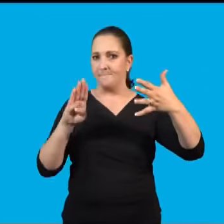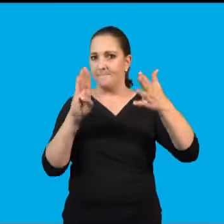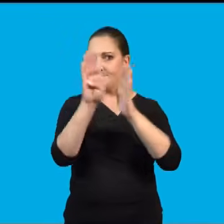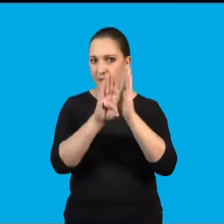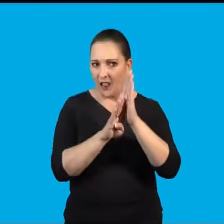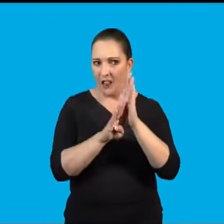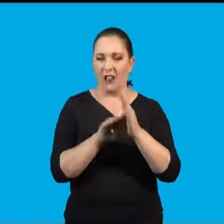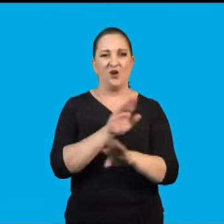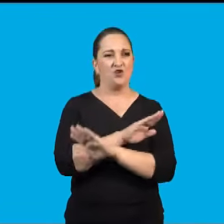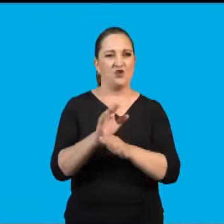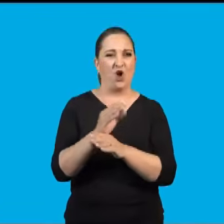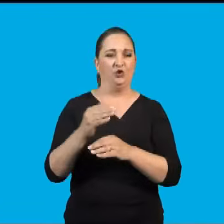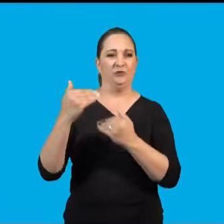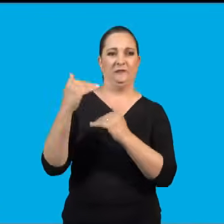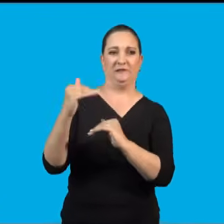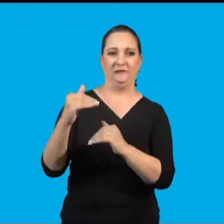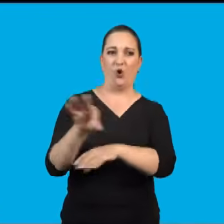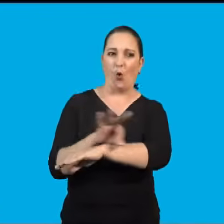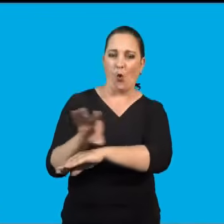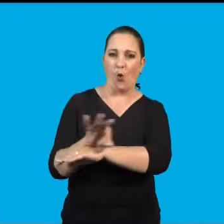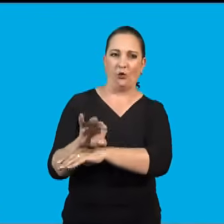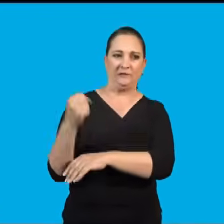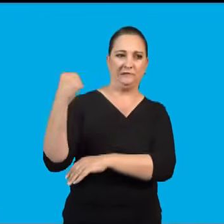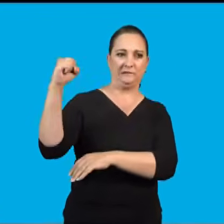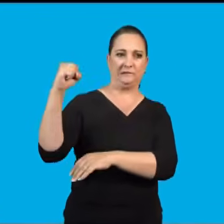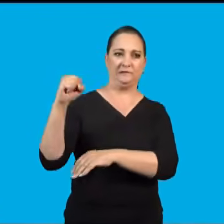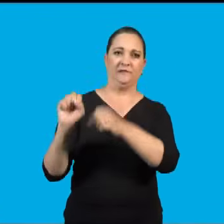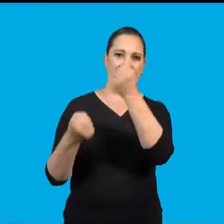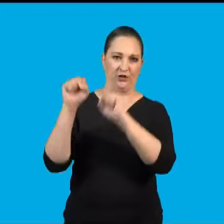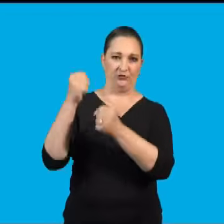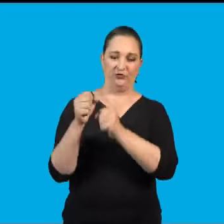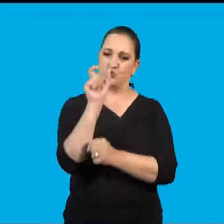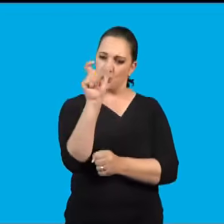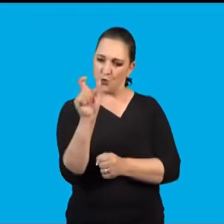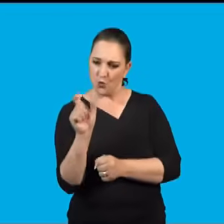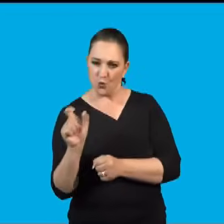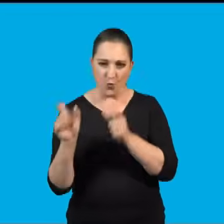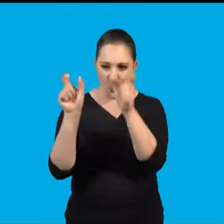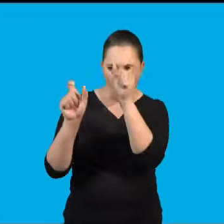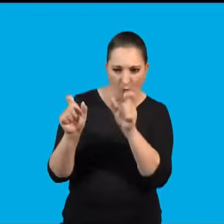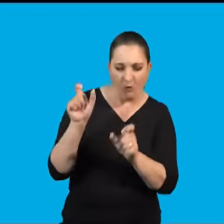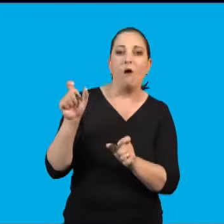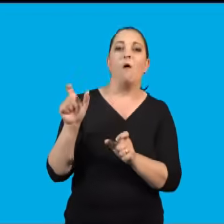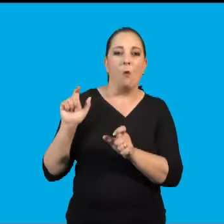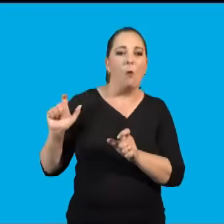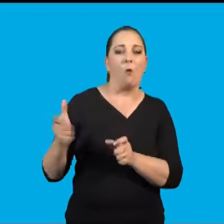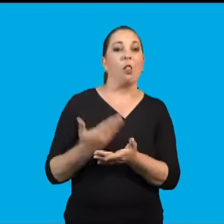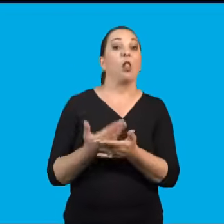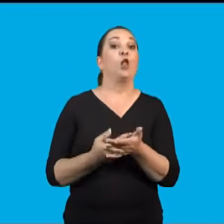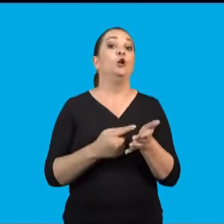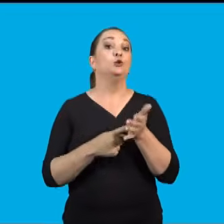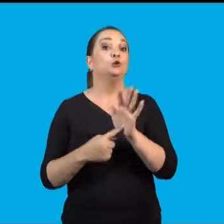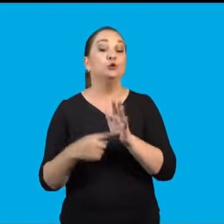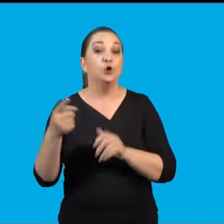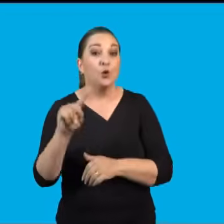circled? No to restriction, organize, resist, factories. So look for all the visual clues there that